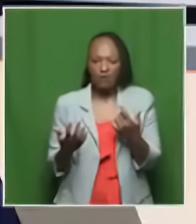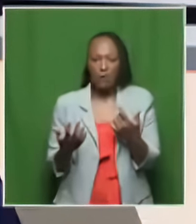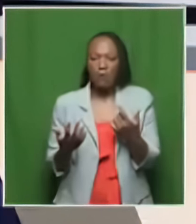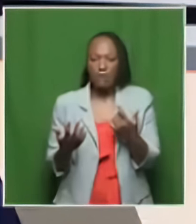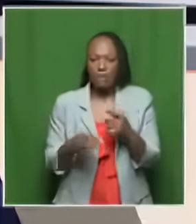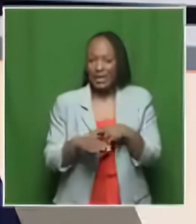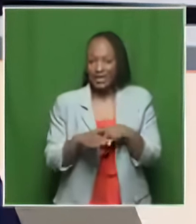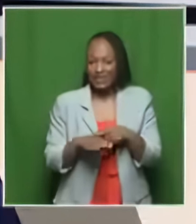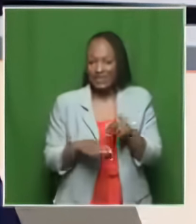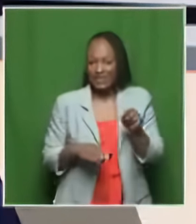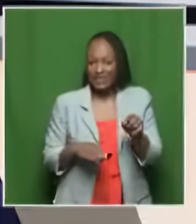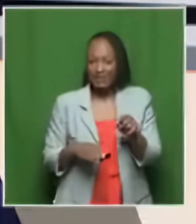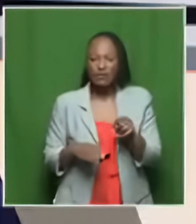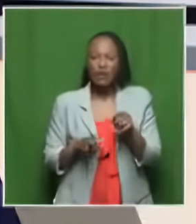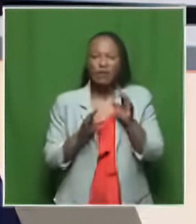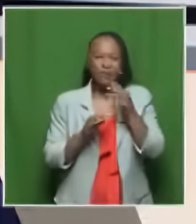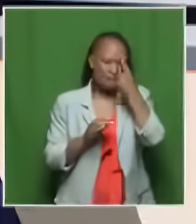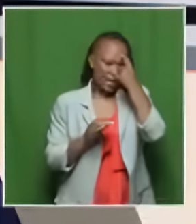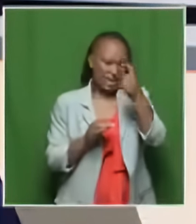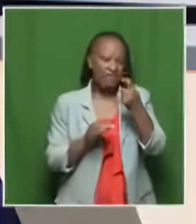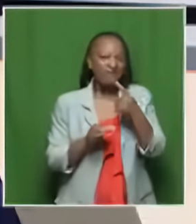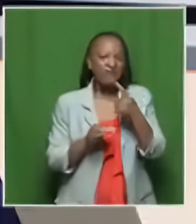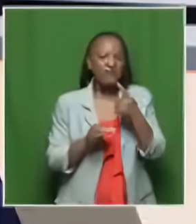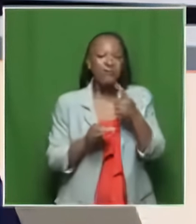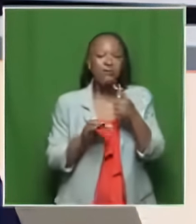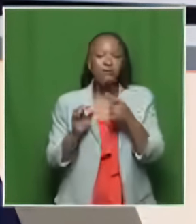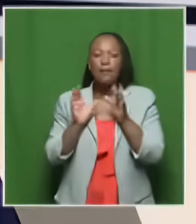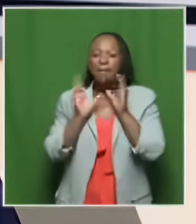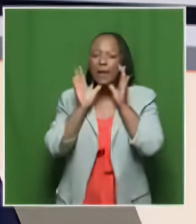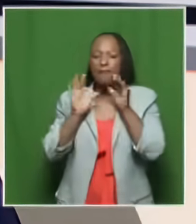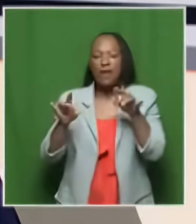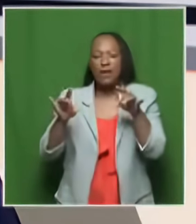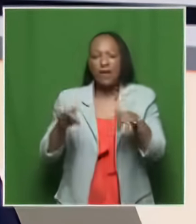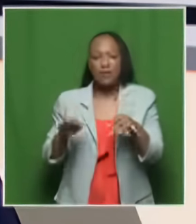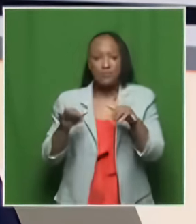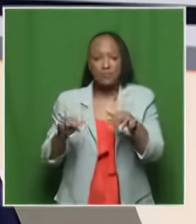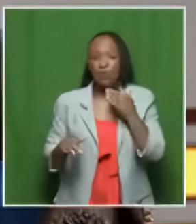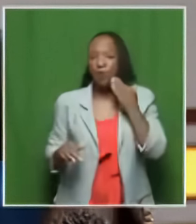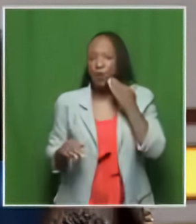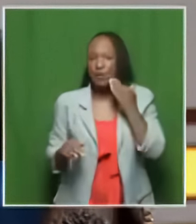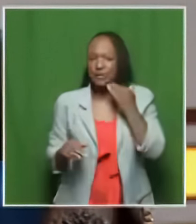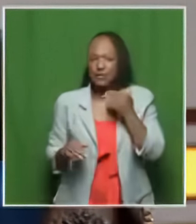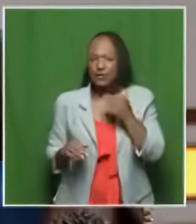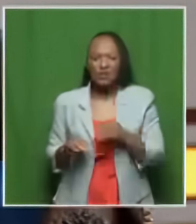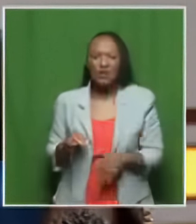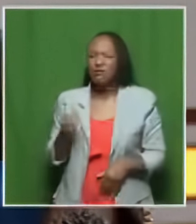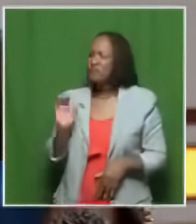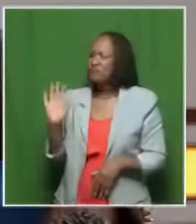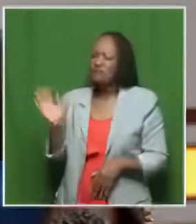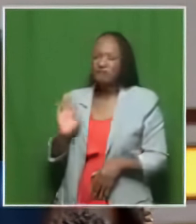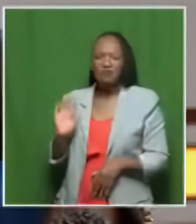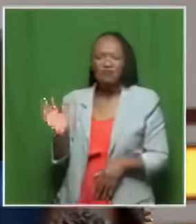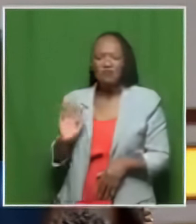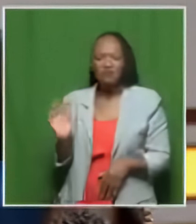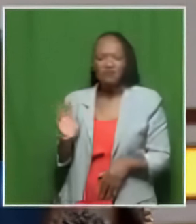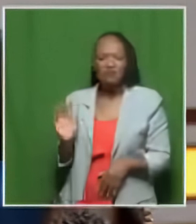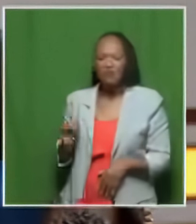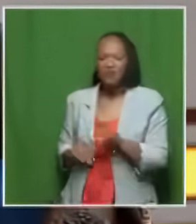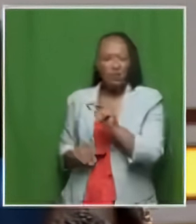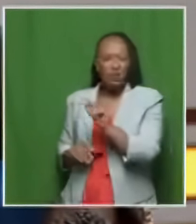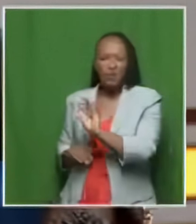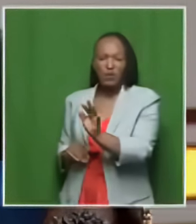is, of course, a belief that Julius Malema hates white people. Do you hate white people? No, not at all.